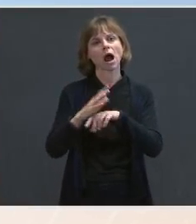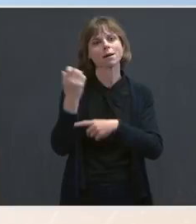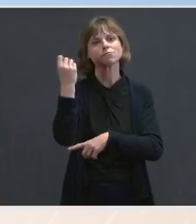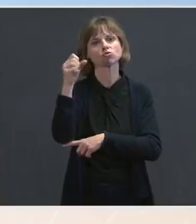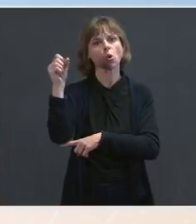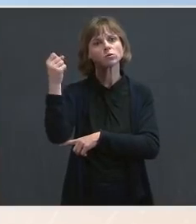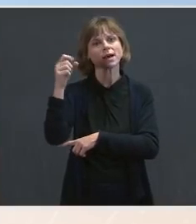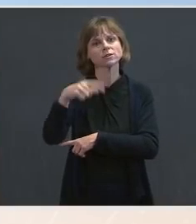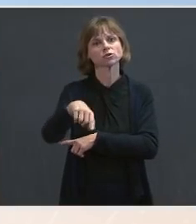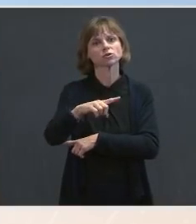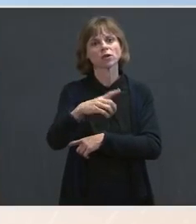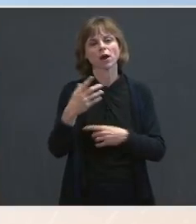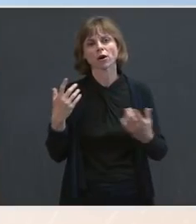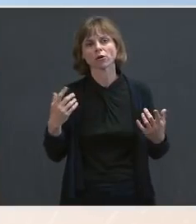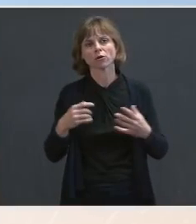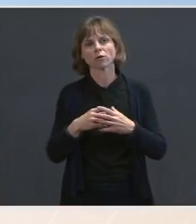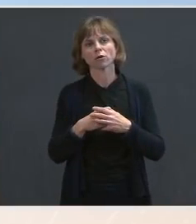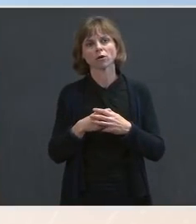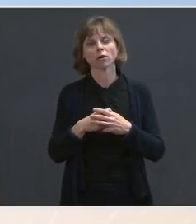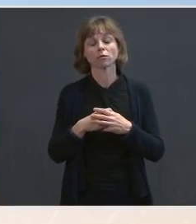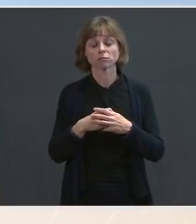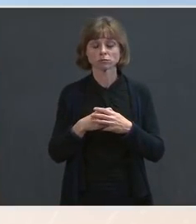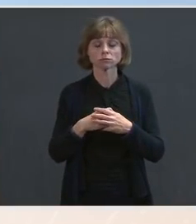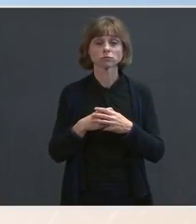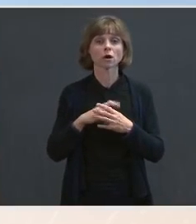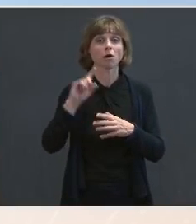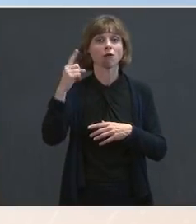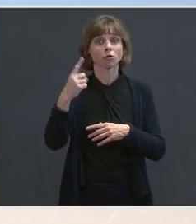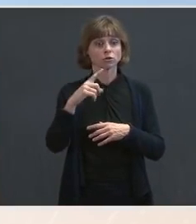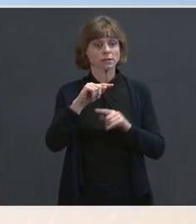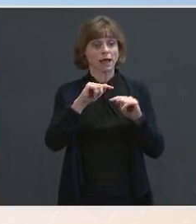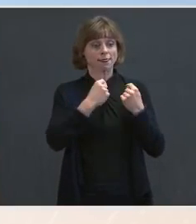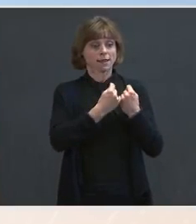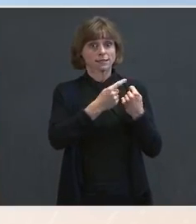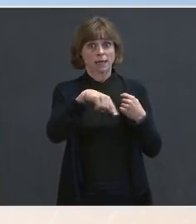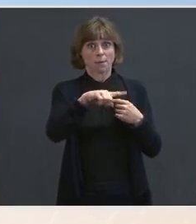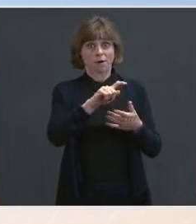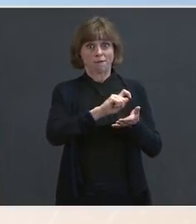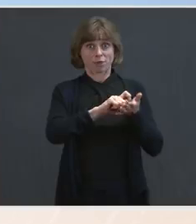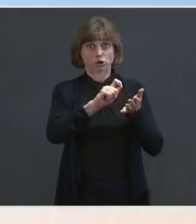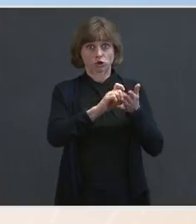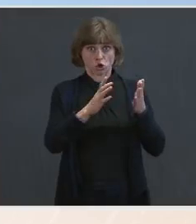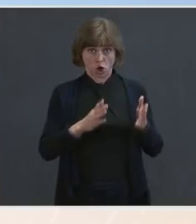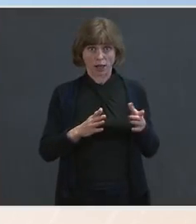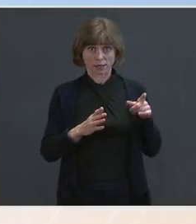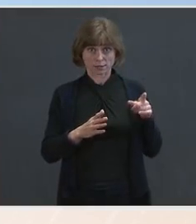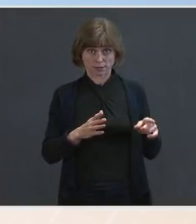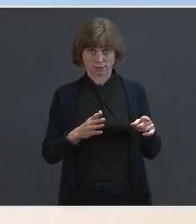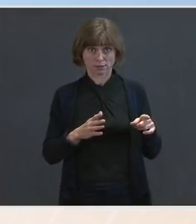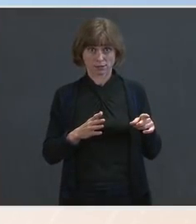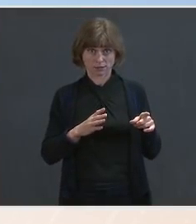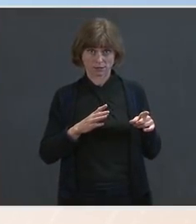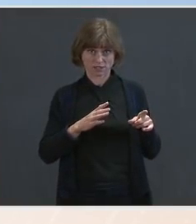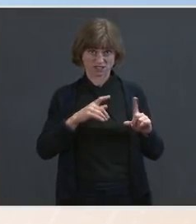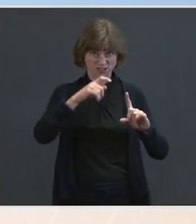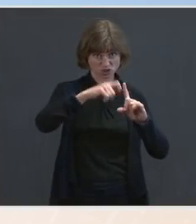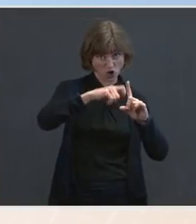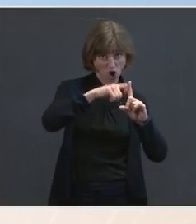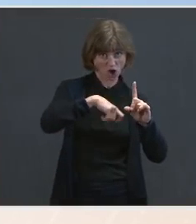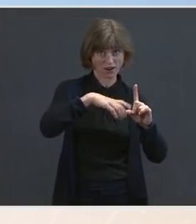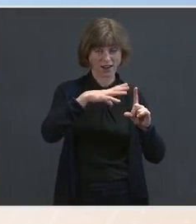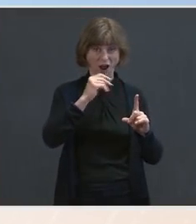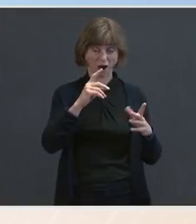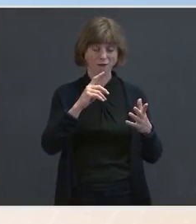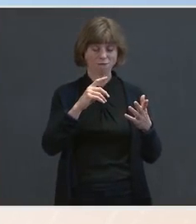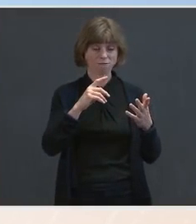been the response? Well, I will say first that the detainment of journalists, the targeting of journalists and dissidents is certainly something